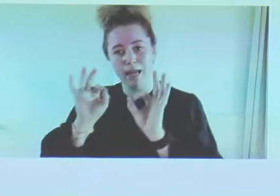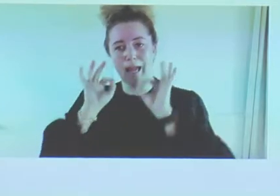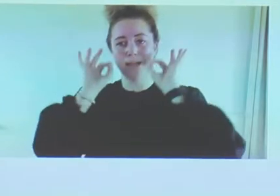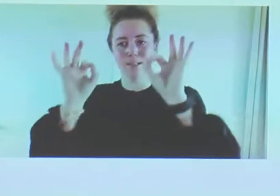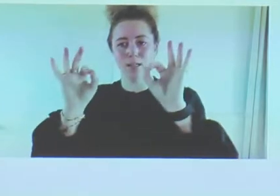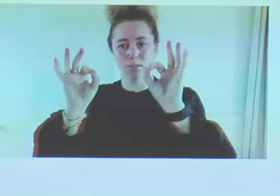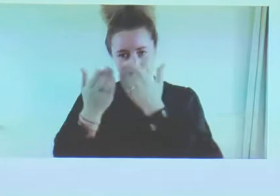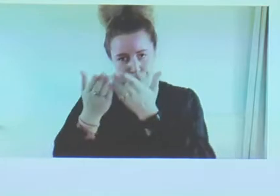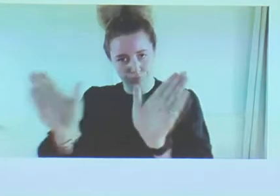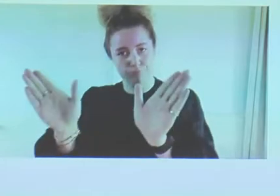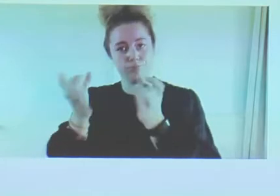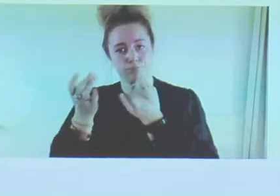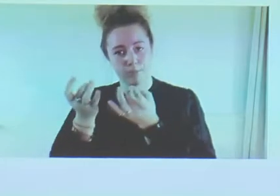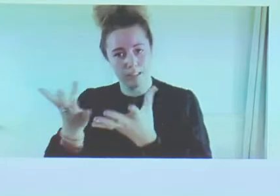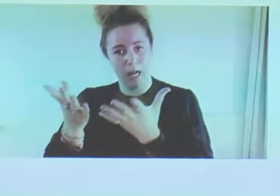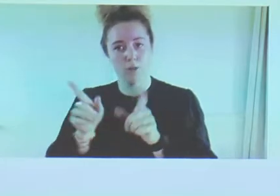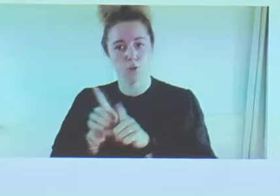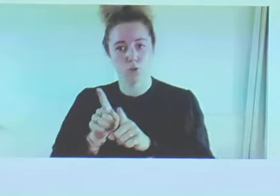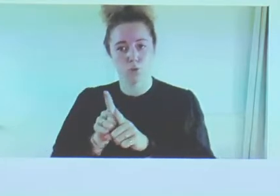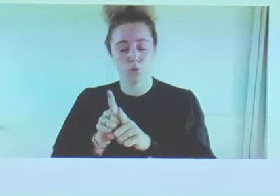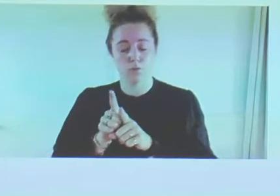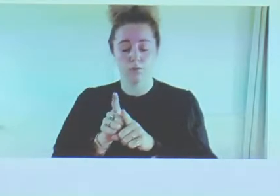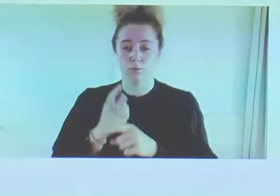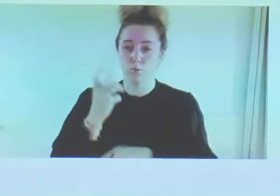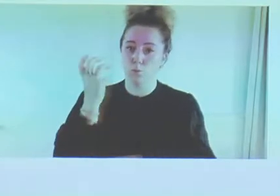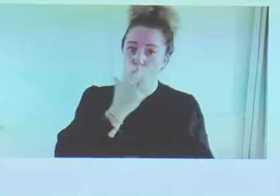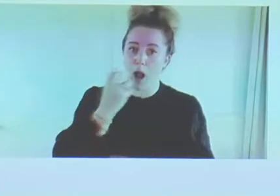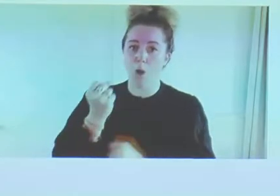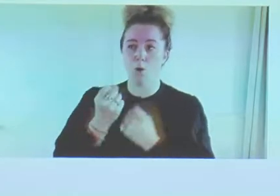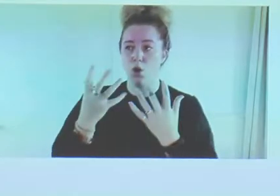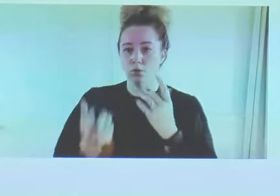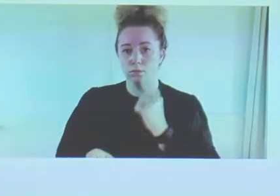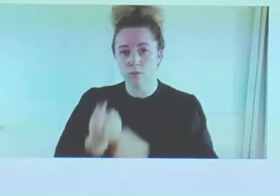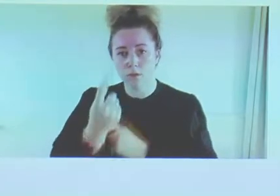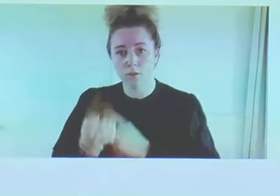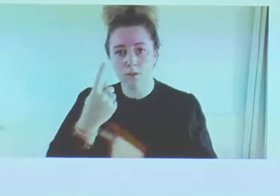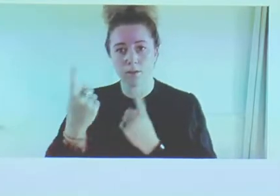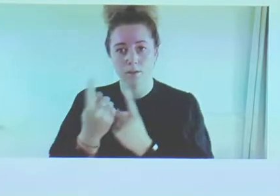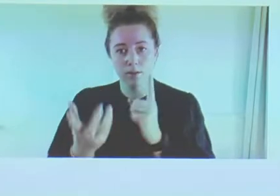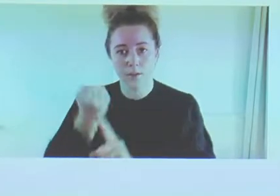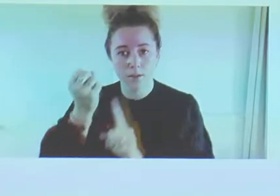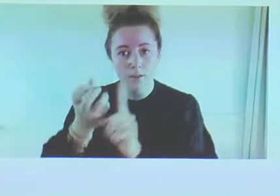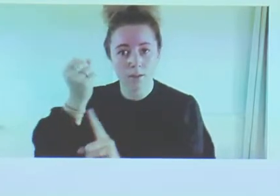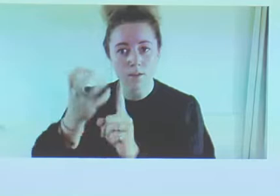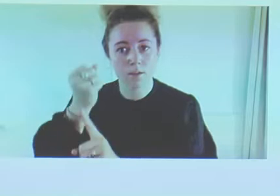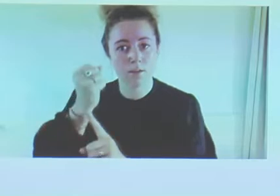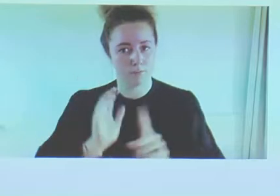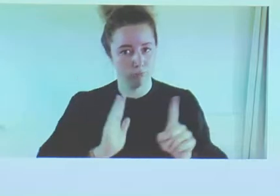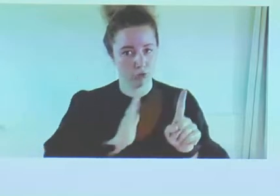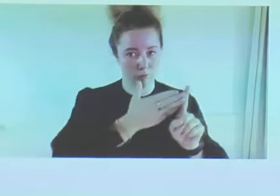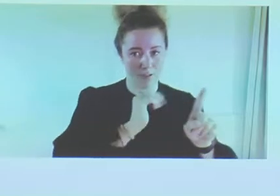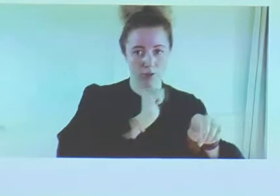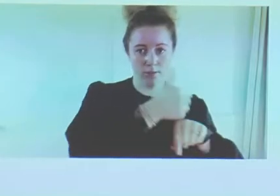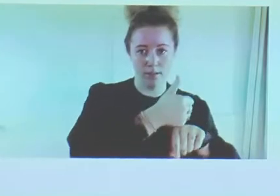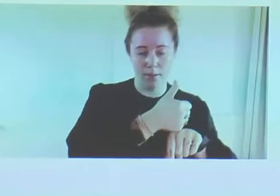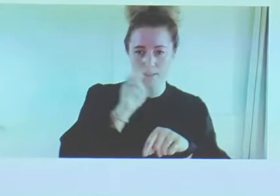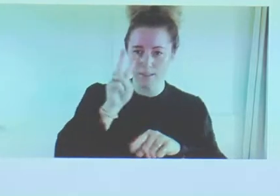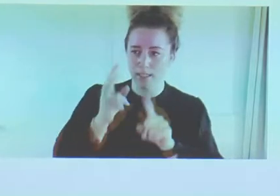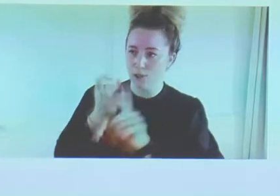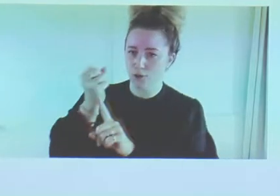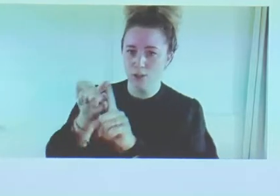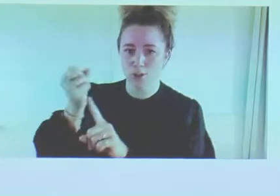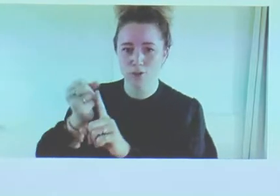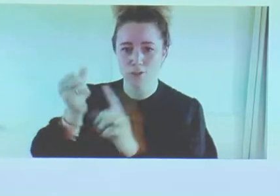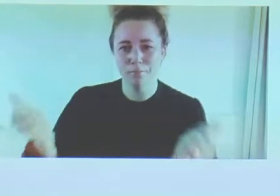up there have been many impressive achievements that have come about following the strategies implementation and it is